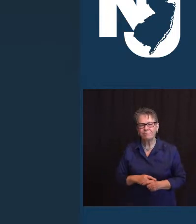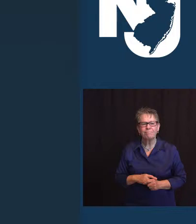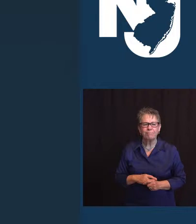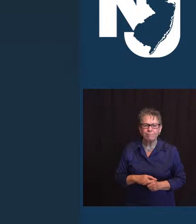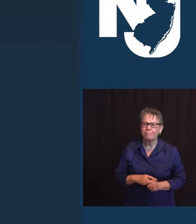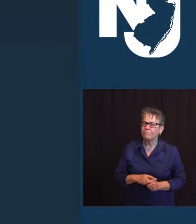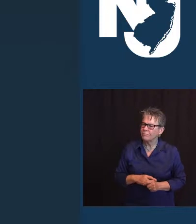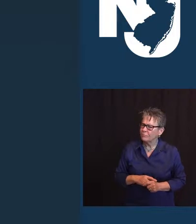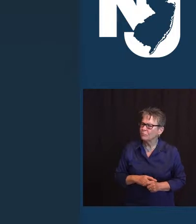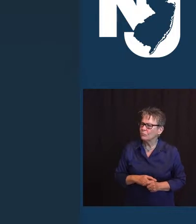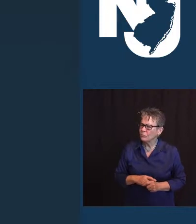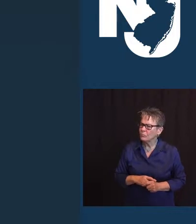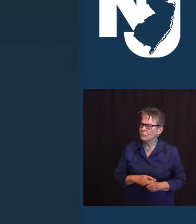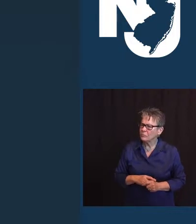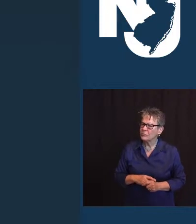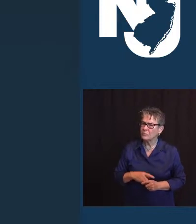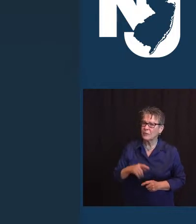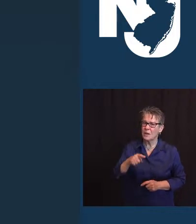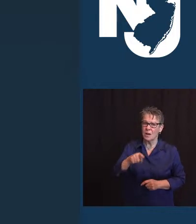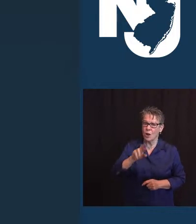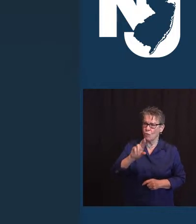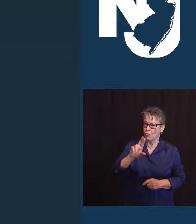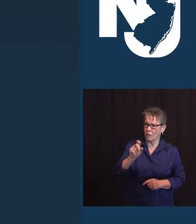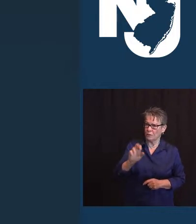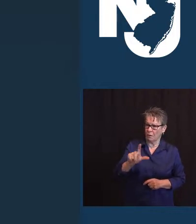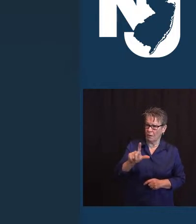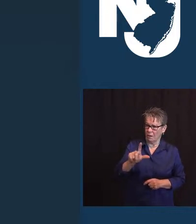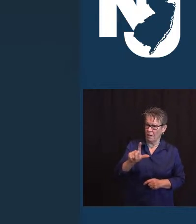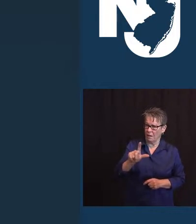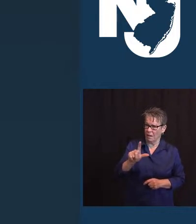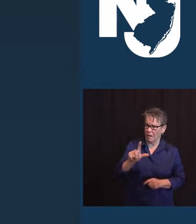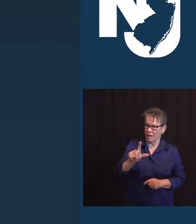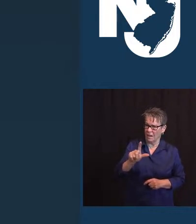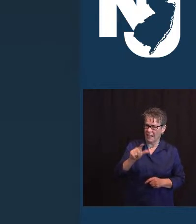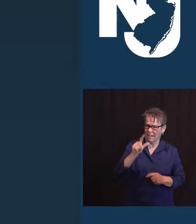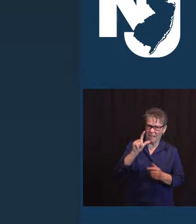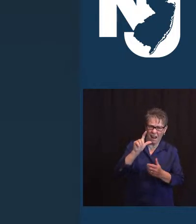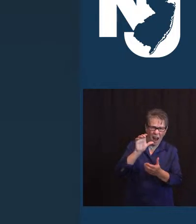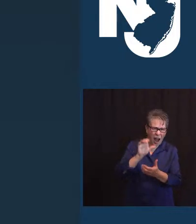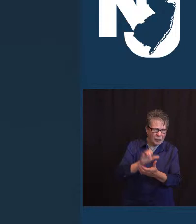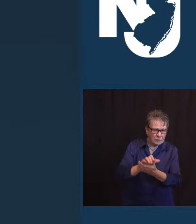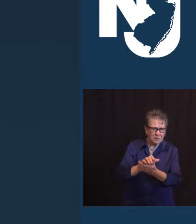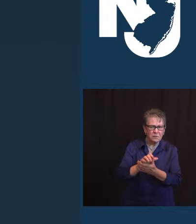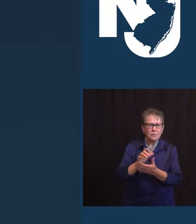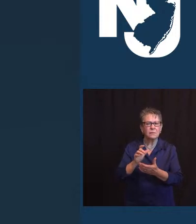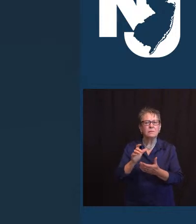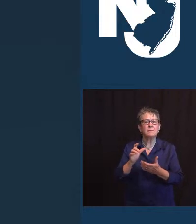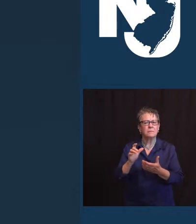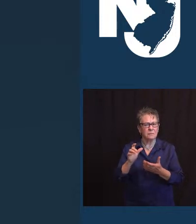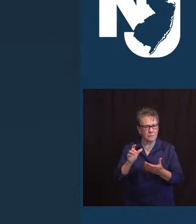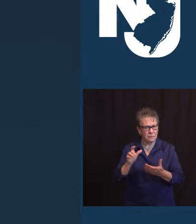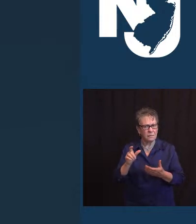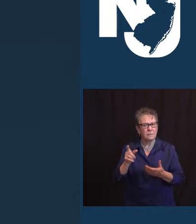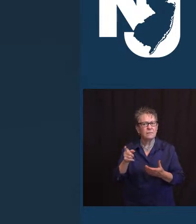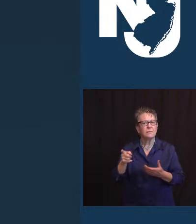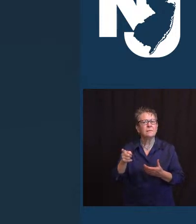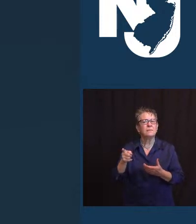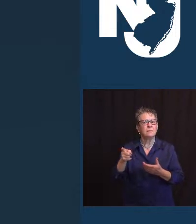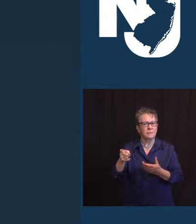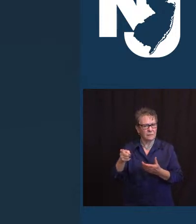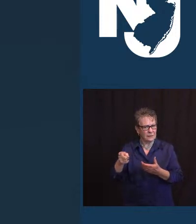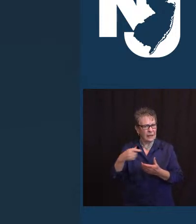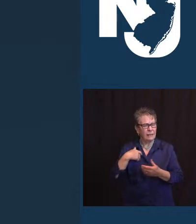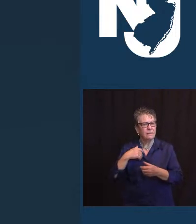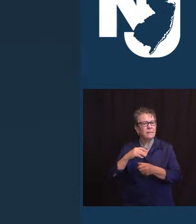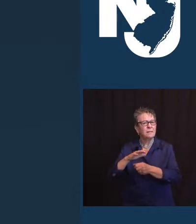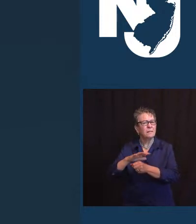whom I had the great honor of speaking on Wednesday. He too had COVID positive, and he sounded like he had improved. Anna Maria